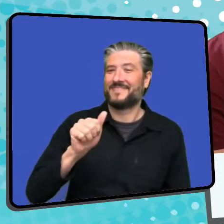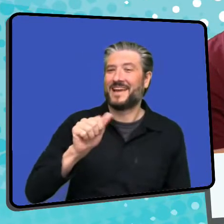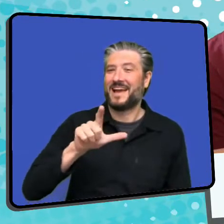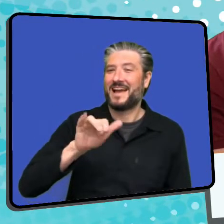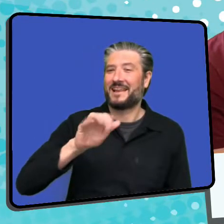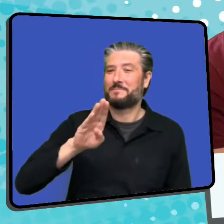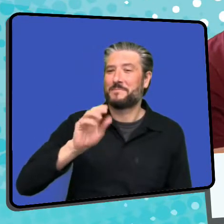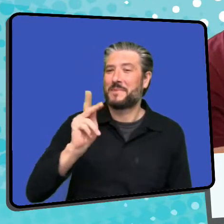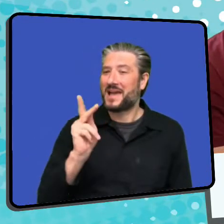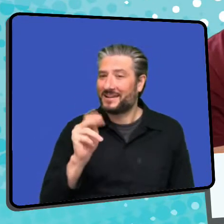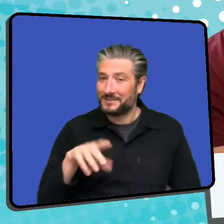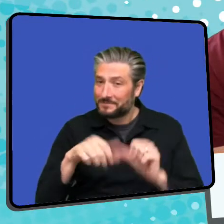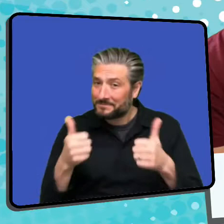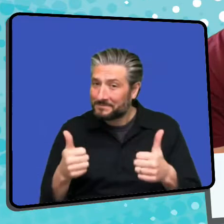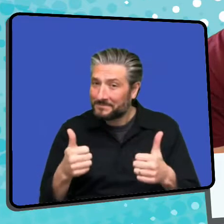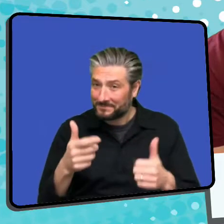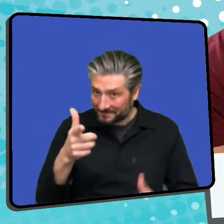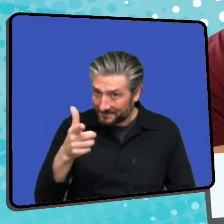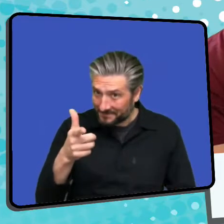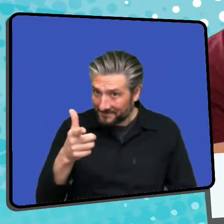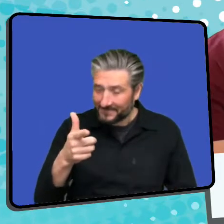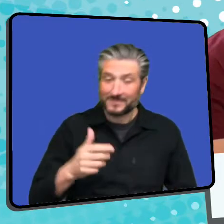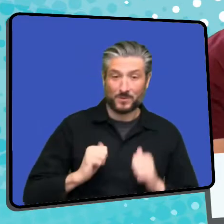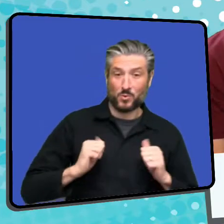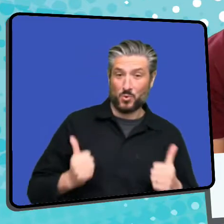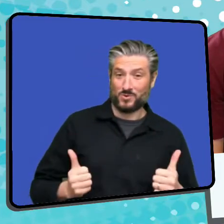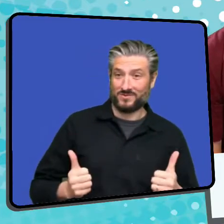hey, Hank, hey, Amy, how are you? I'm good, thank you.